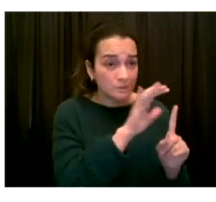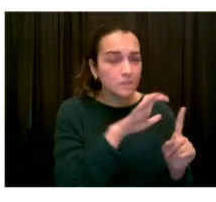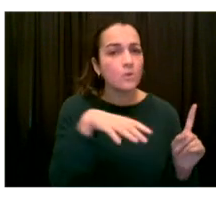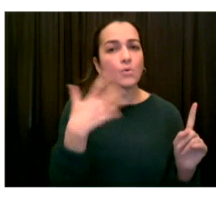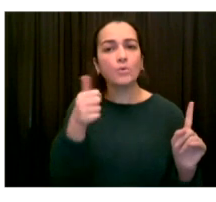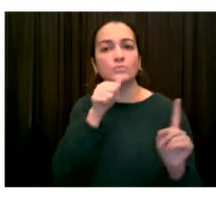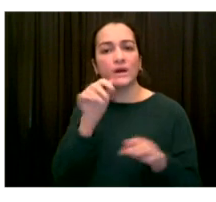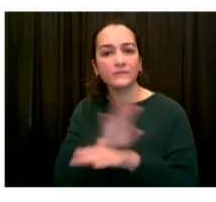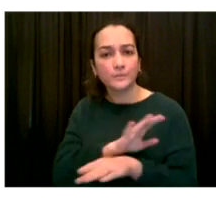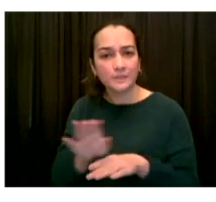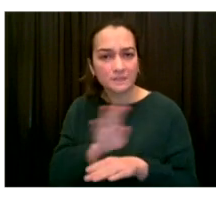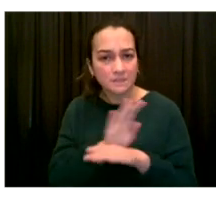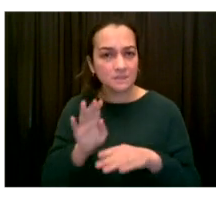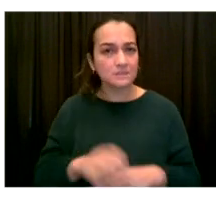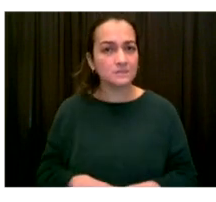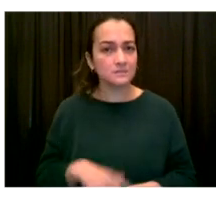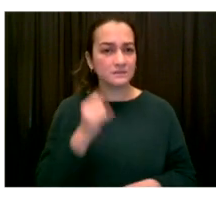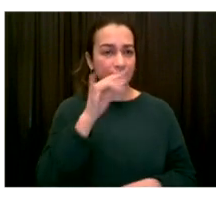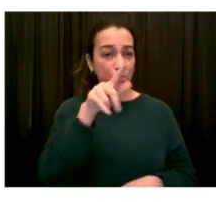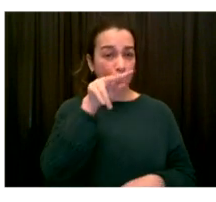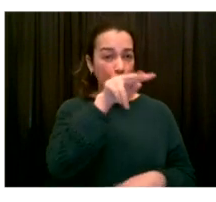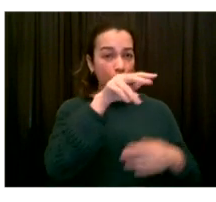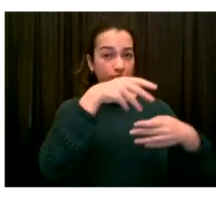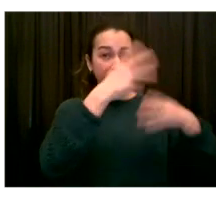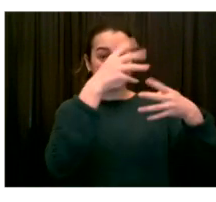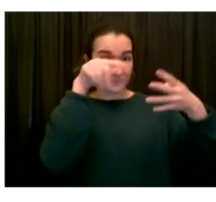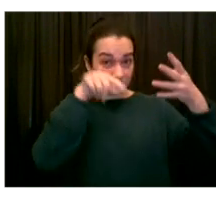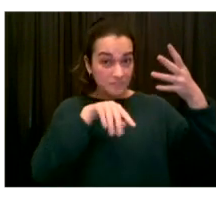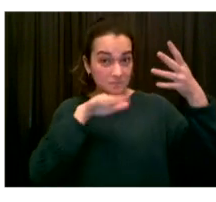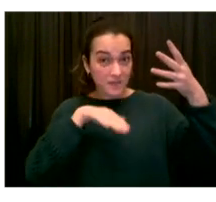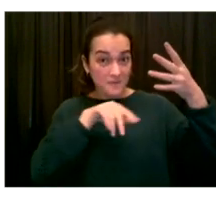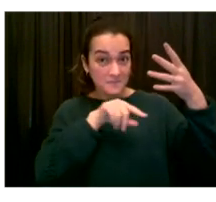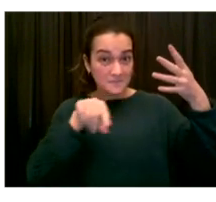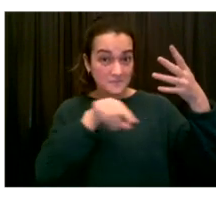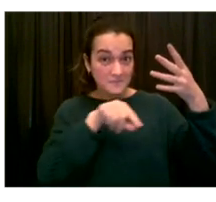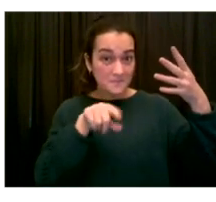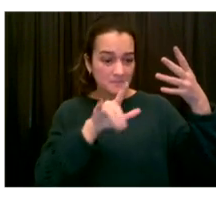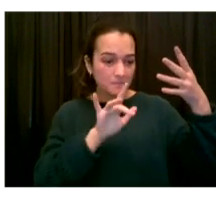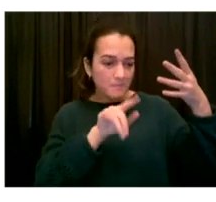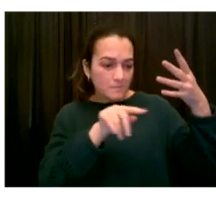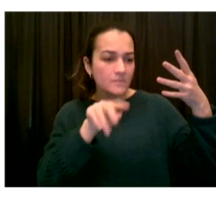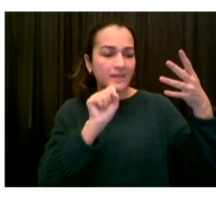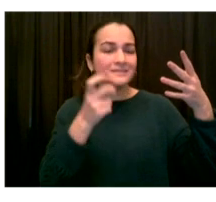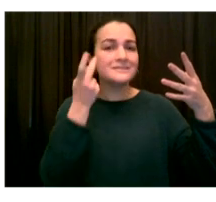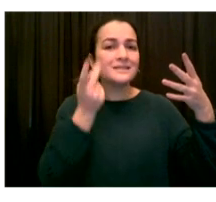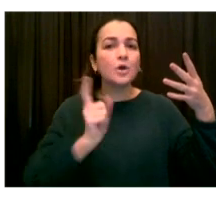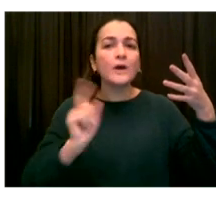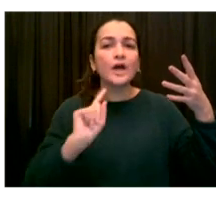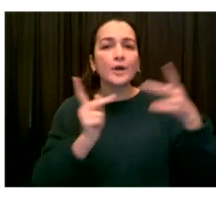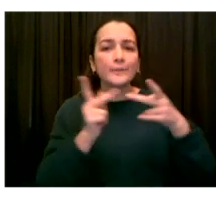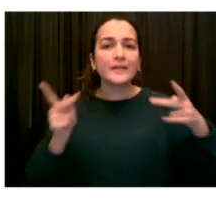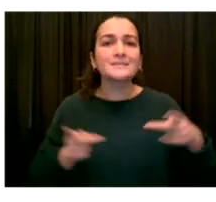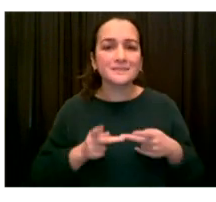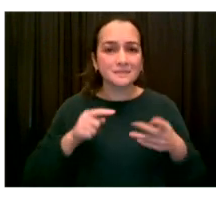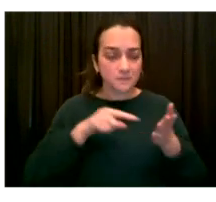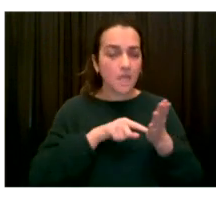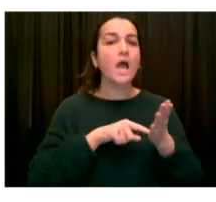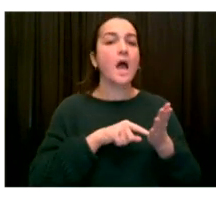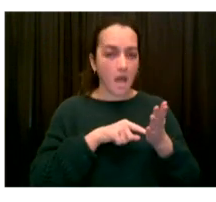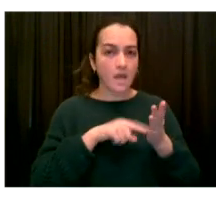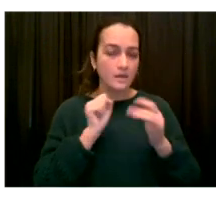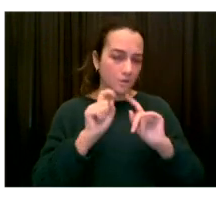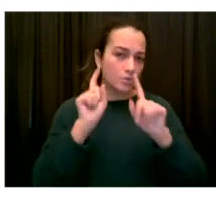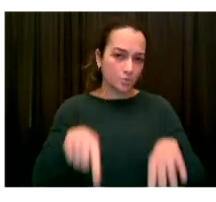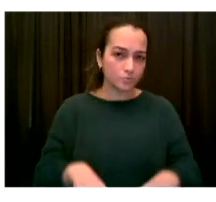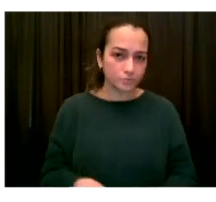the Health and Hospitals website, to see the wait times for our brick and mortar sites. As Dr. Katz said, we just counted 7 less than an hour, and actually the wait times are